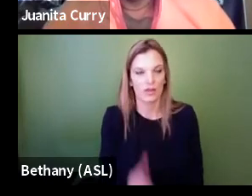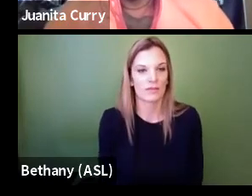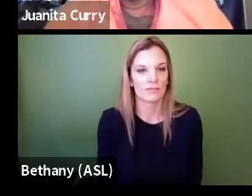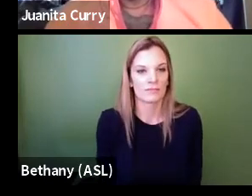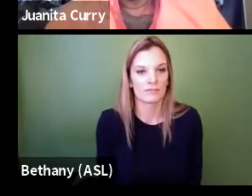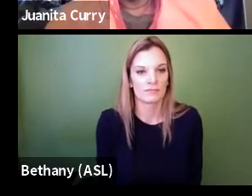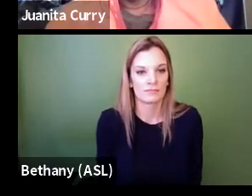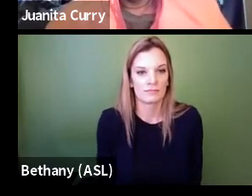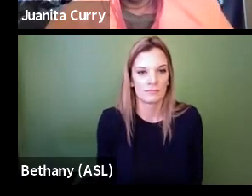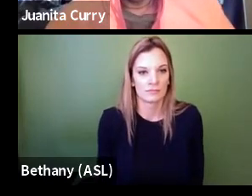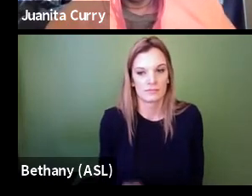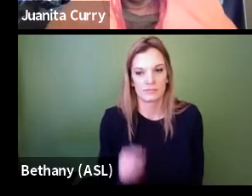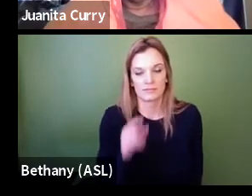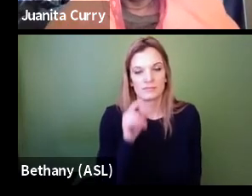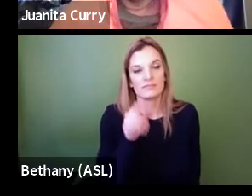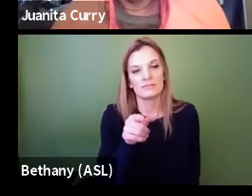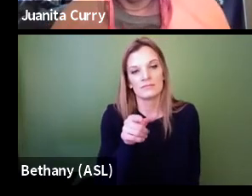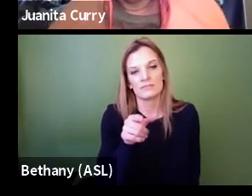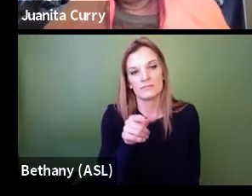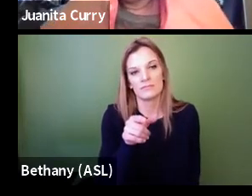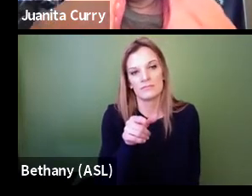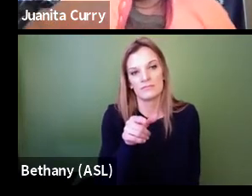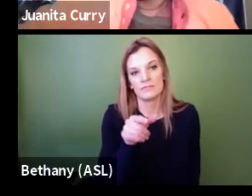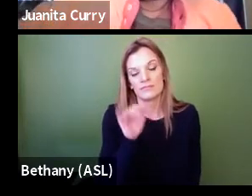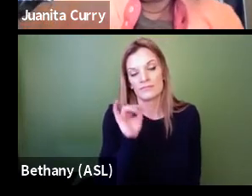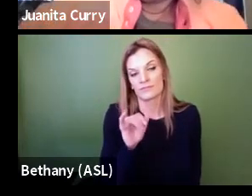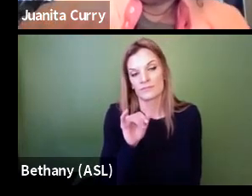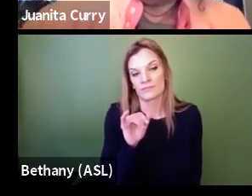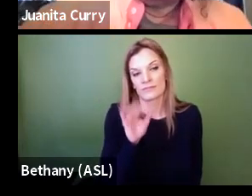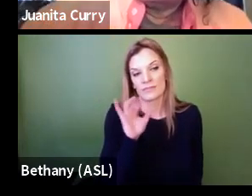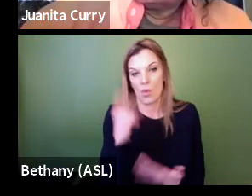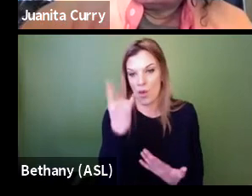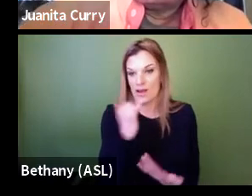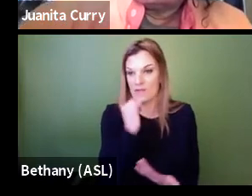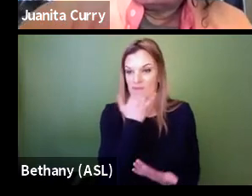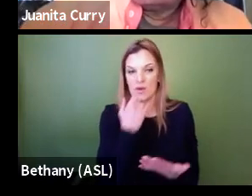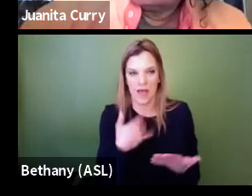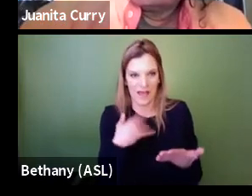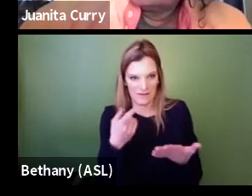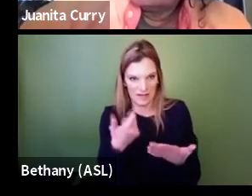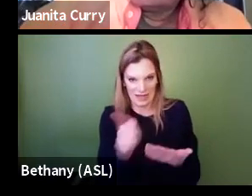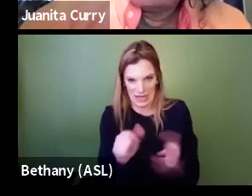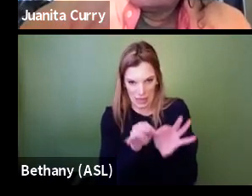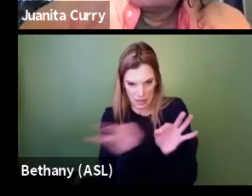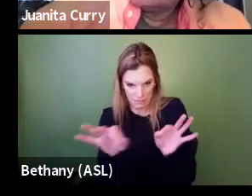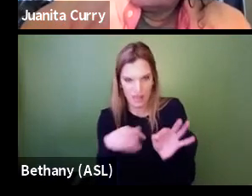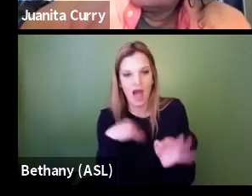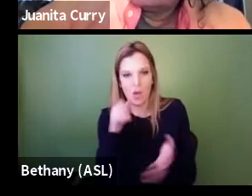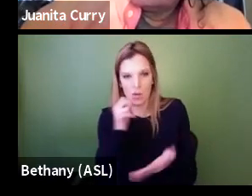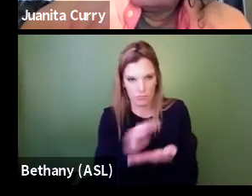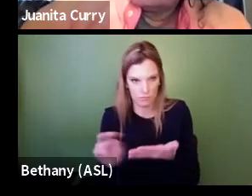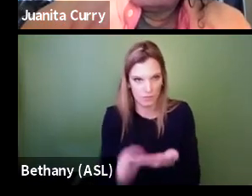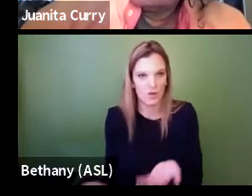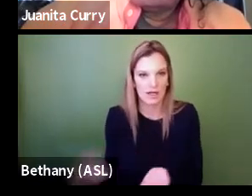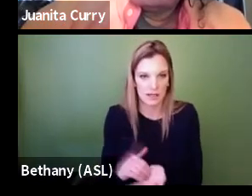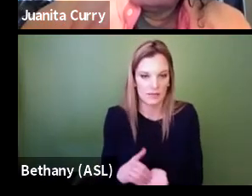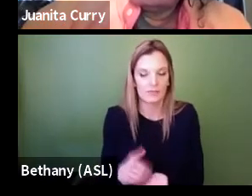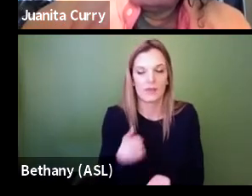as I indicated, there is a duplicate, the only Scrivener error that I'm aware of, and I will read through the whole document